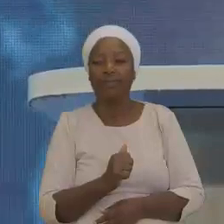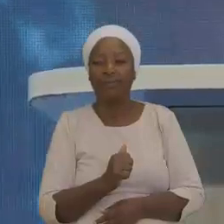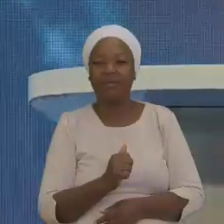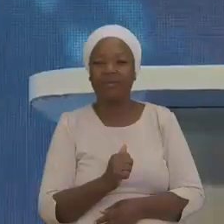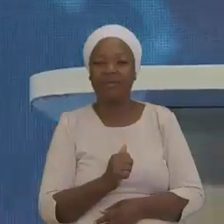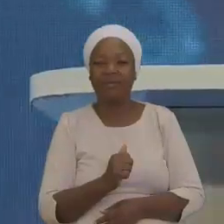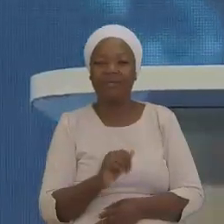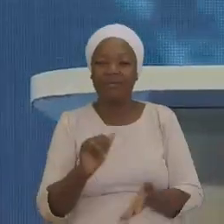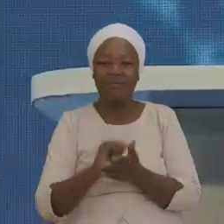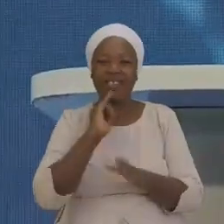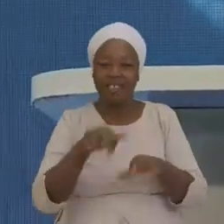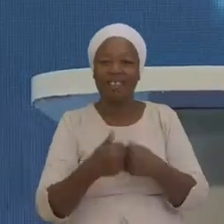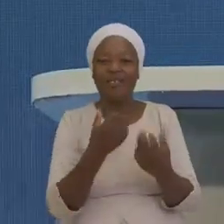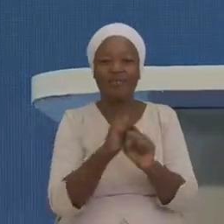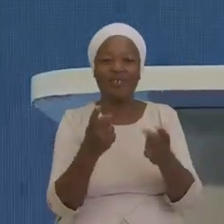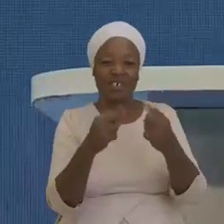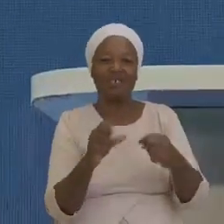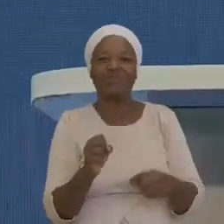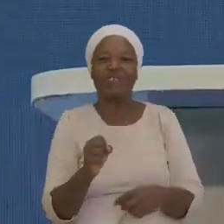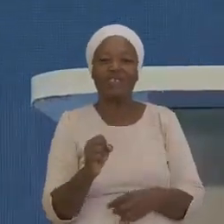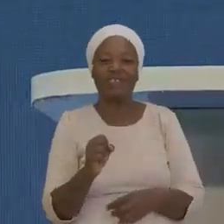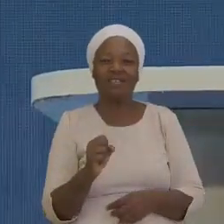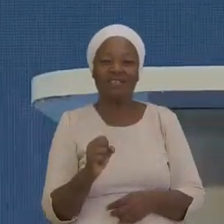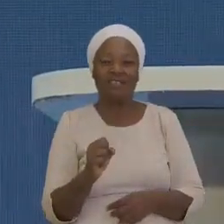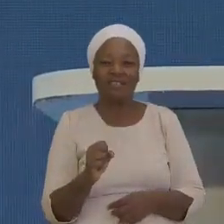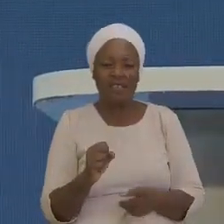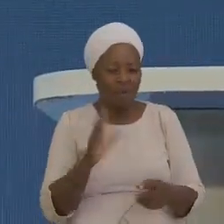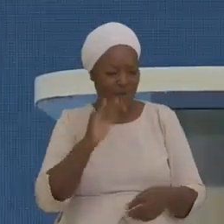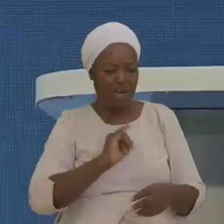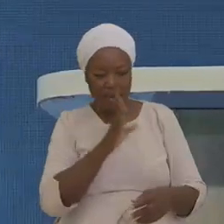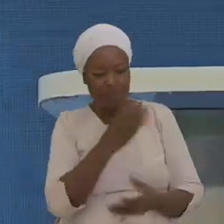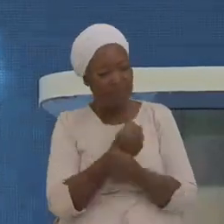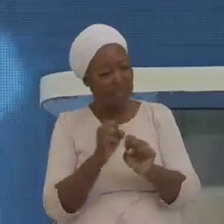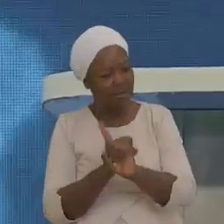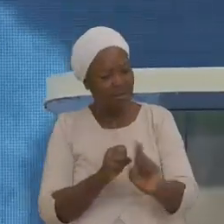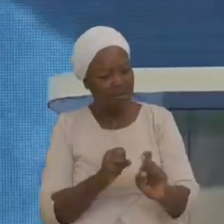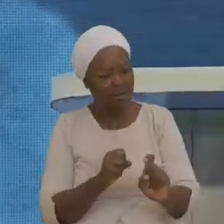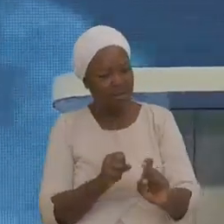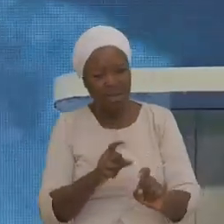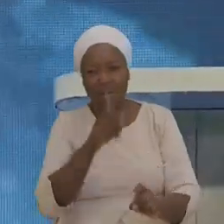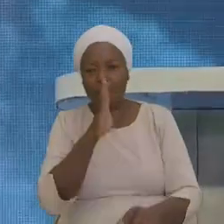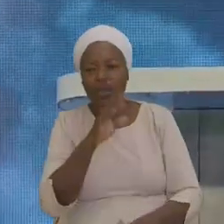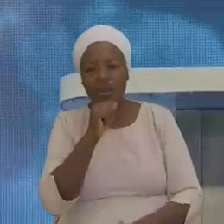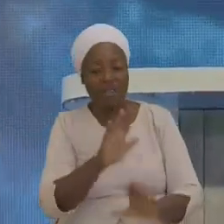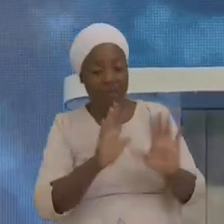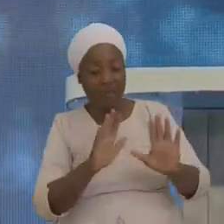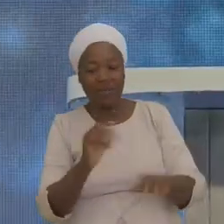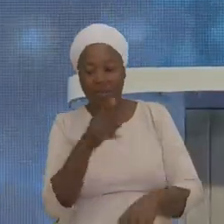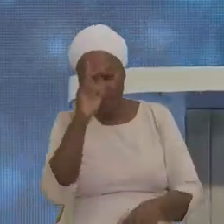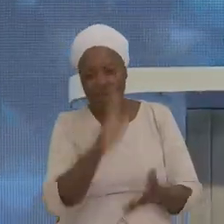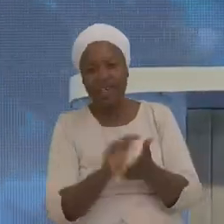That's how salvation comes. Will I be saved? Be not afraid, only